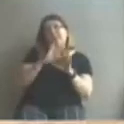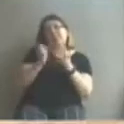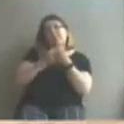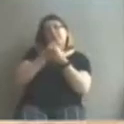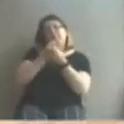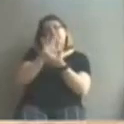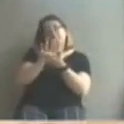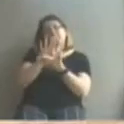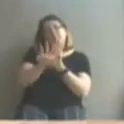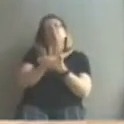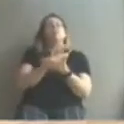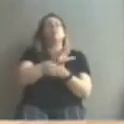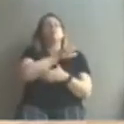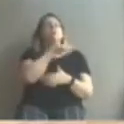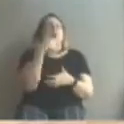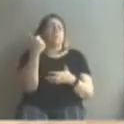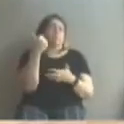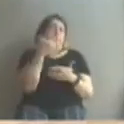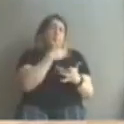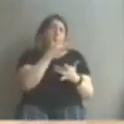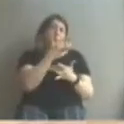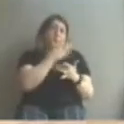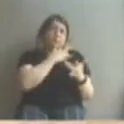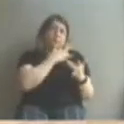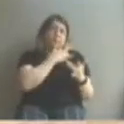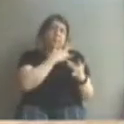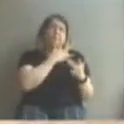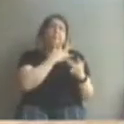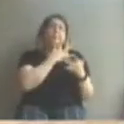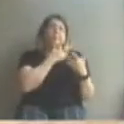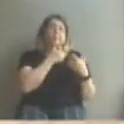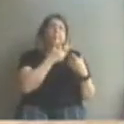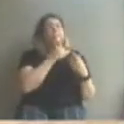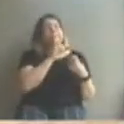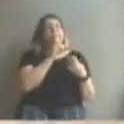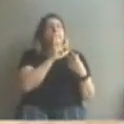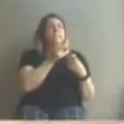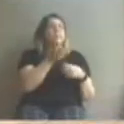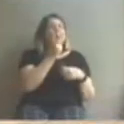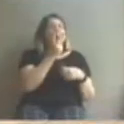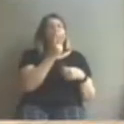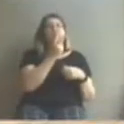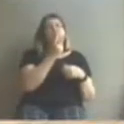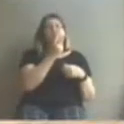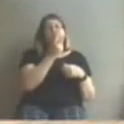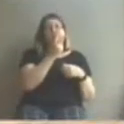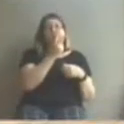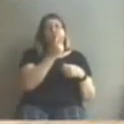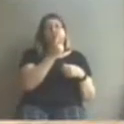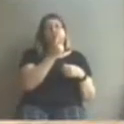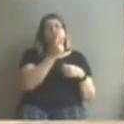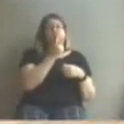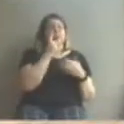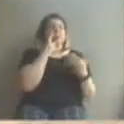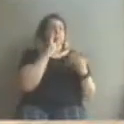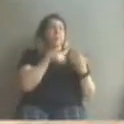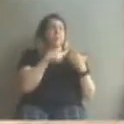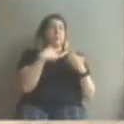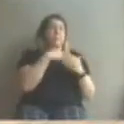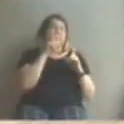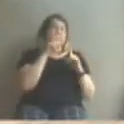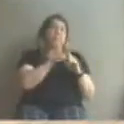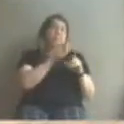I'd say finally, one other concern that we had that we're trying to, there's two to try to shore up. One is, you'll notice that we've